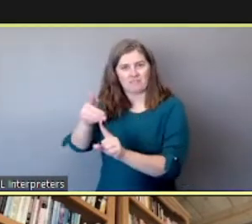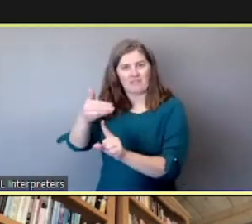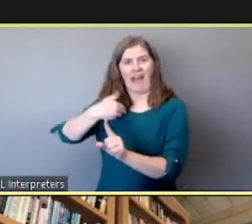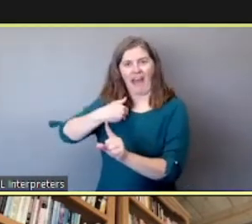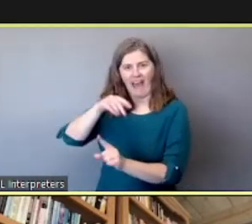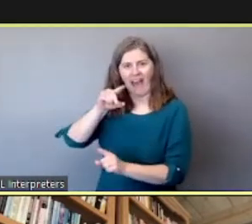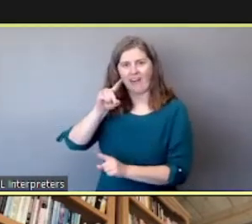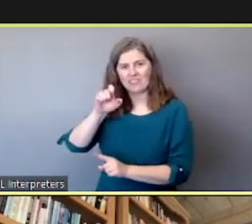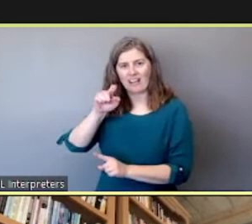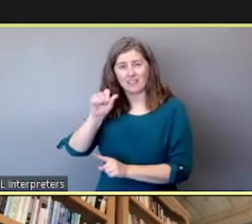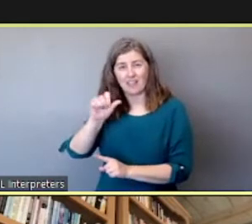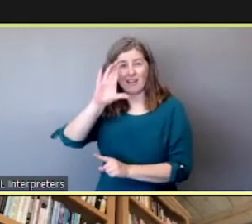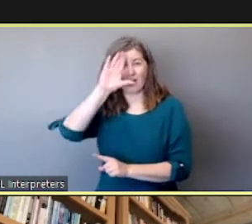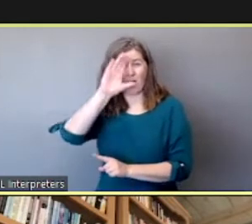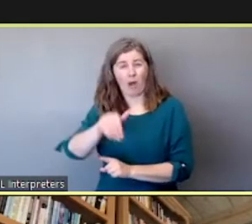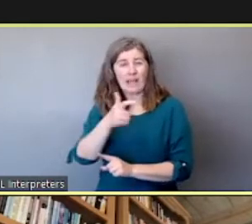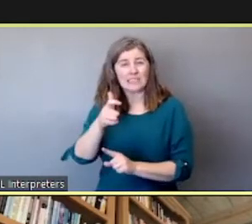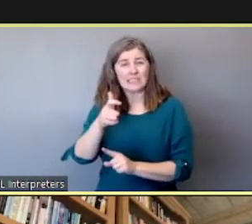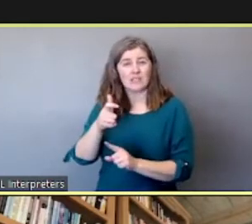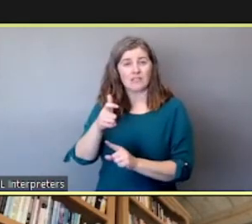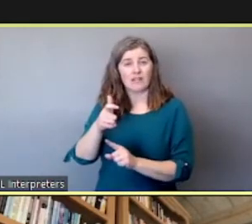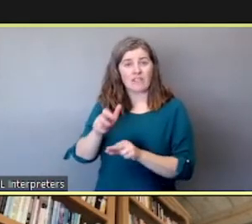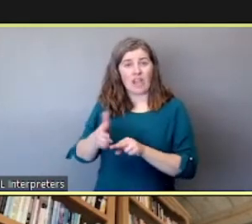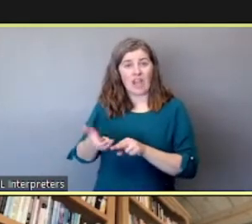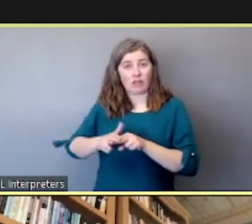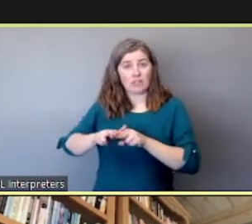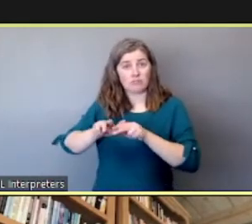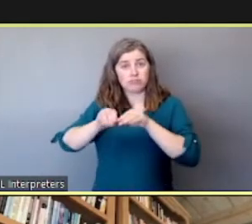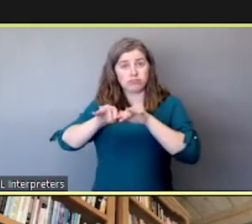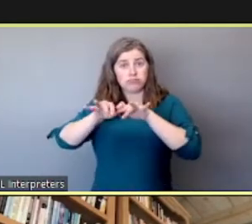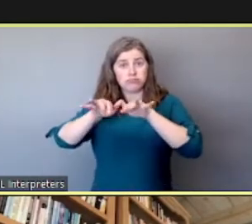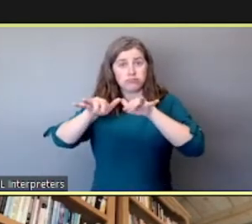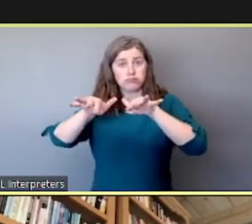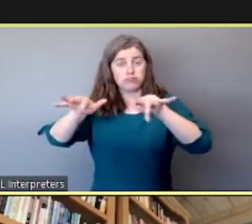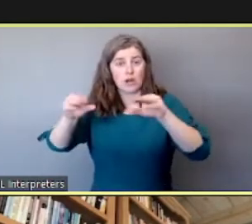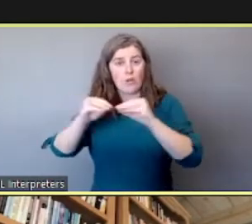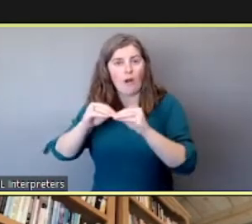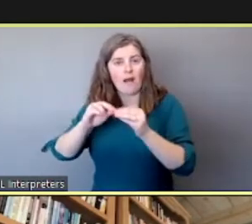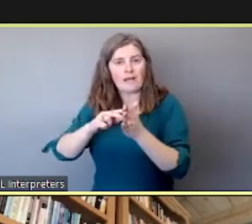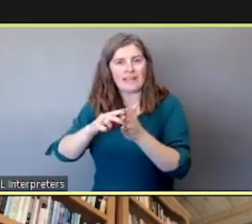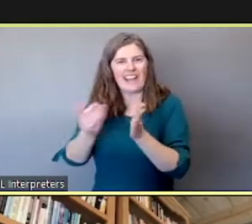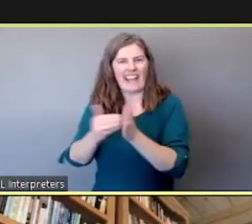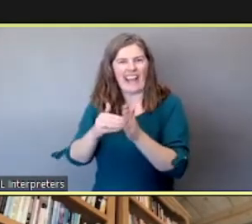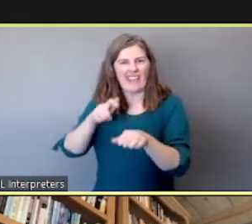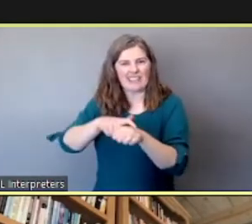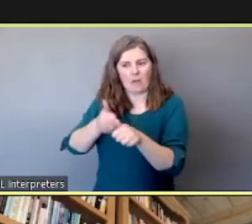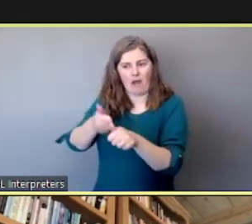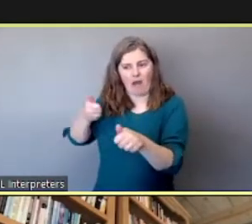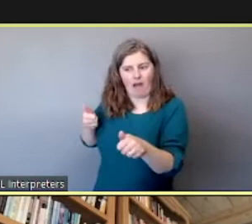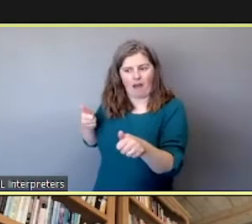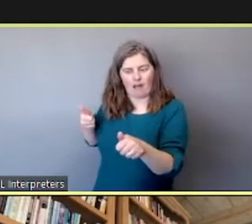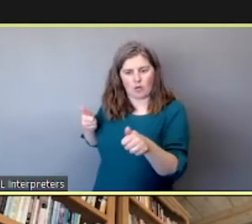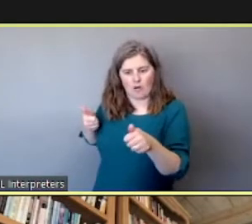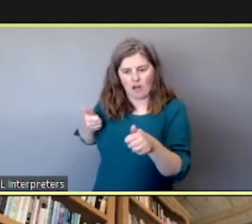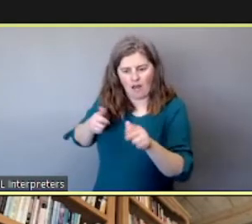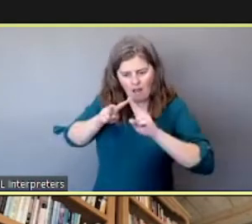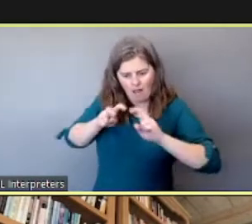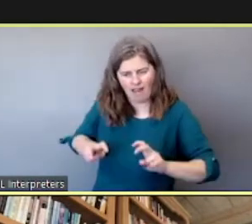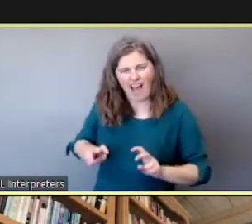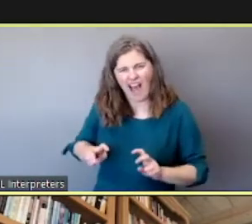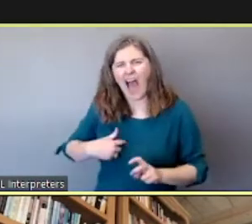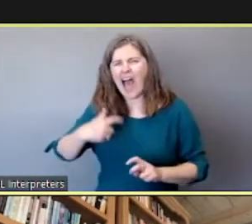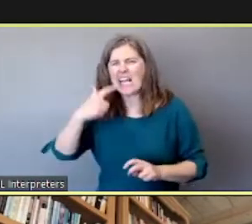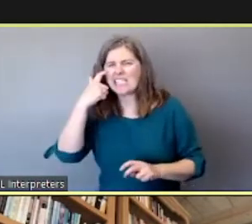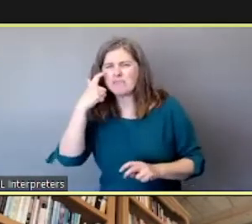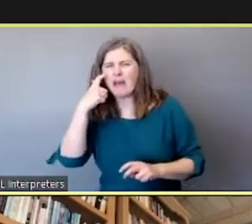the speed of the increase in the virus and the lag in getting the specimens, I think the modeling team and our folks in